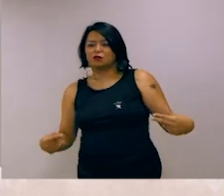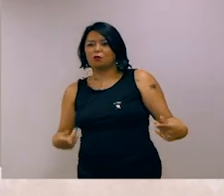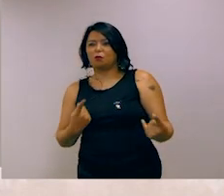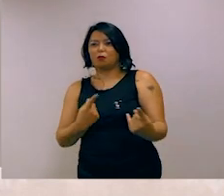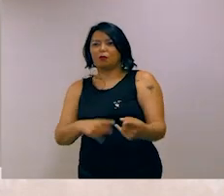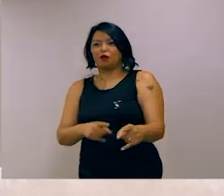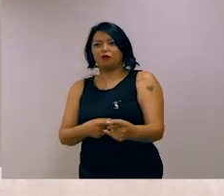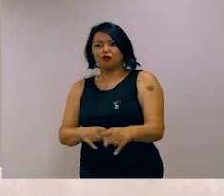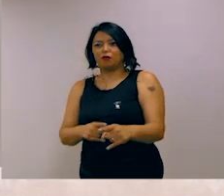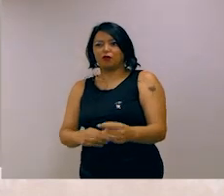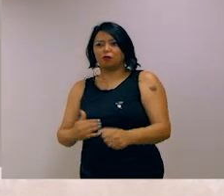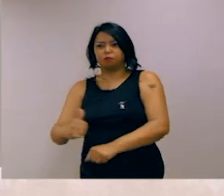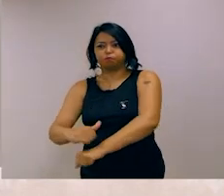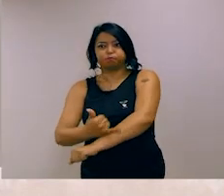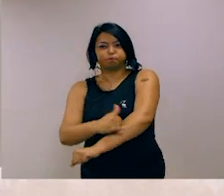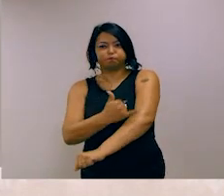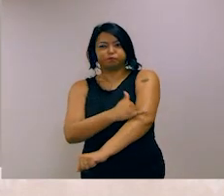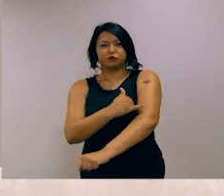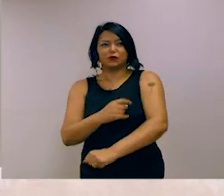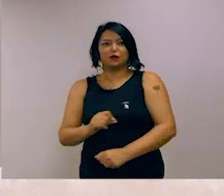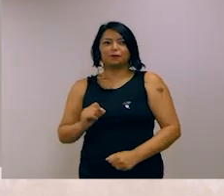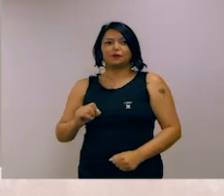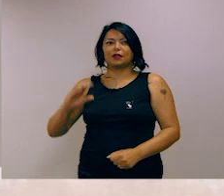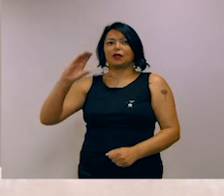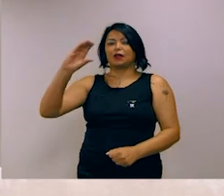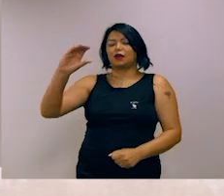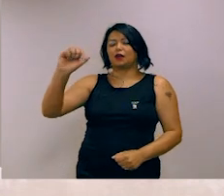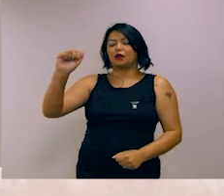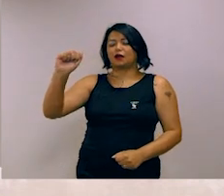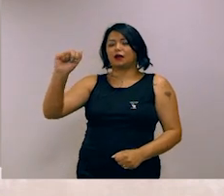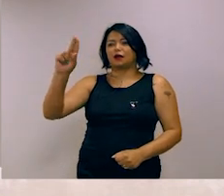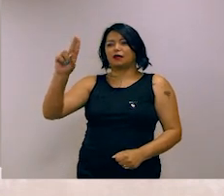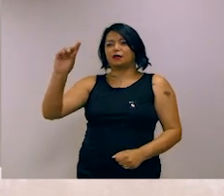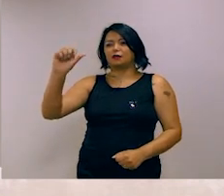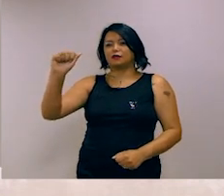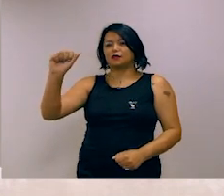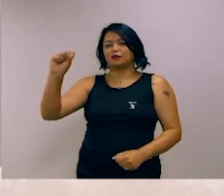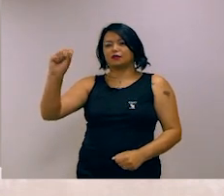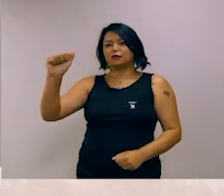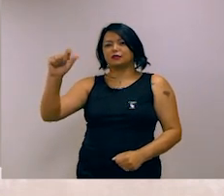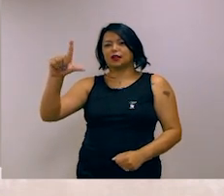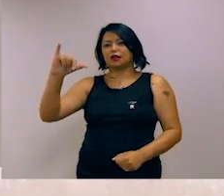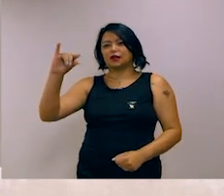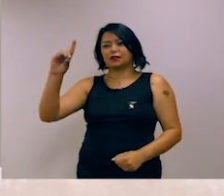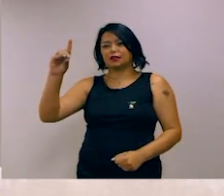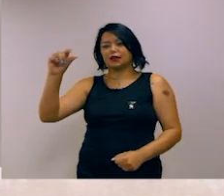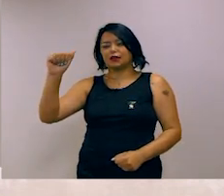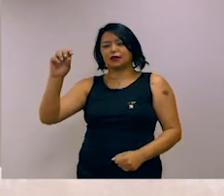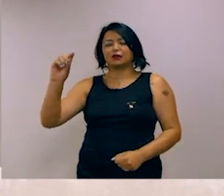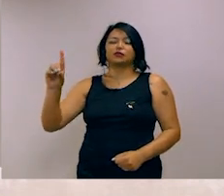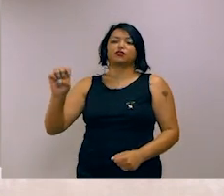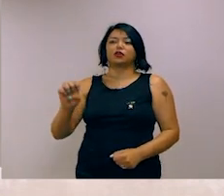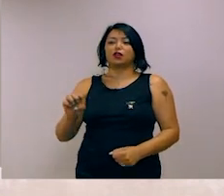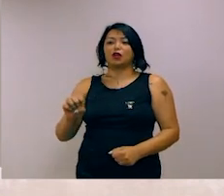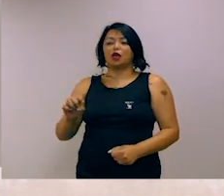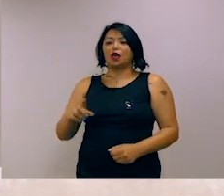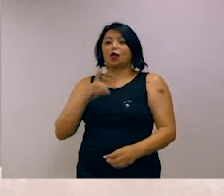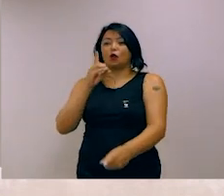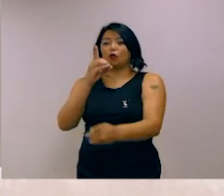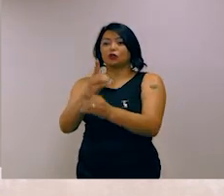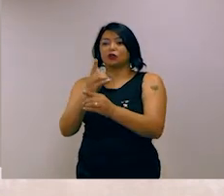So what is causality? Causality is basically determining the effect of X on Y rather than their